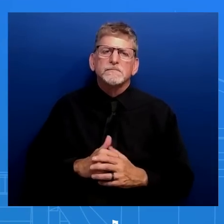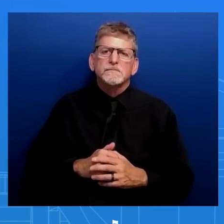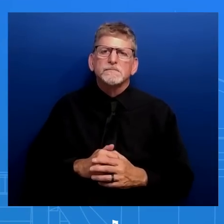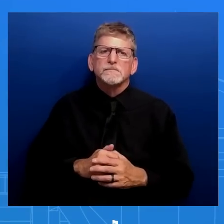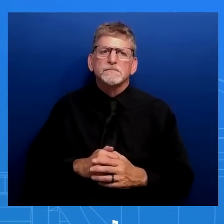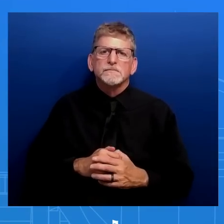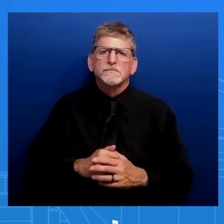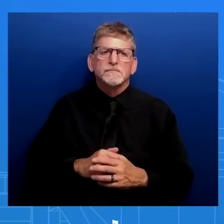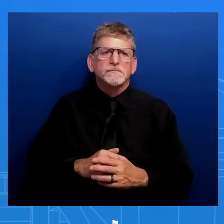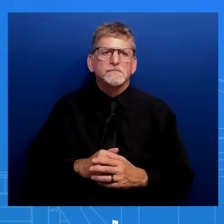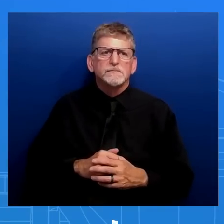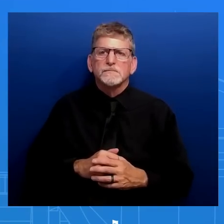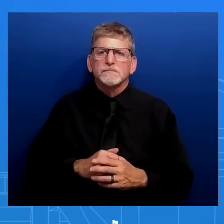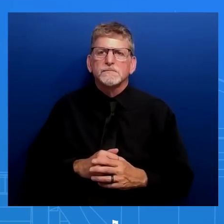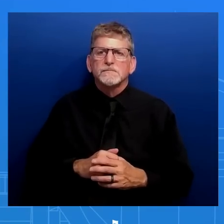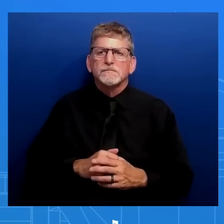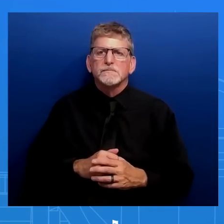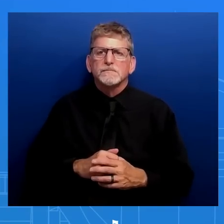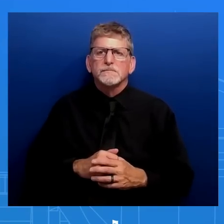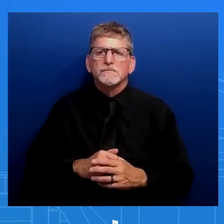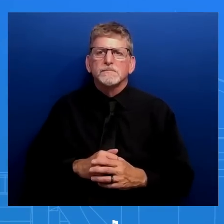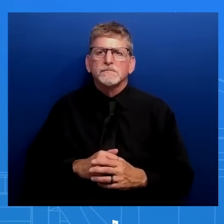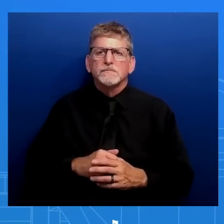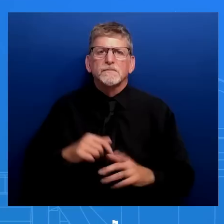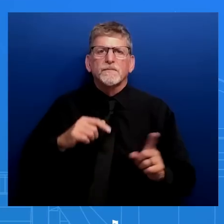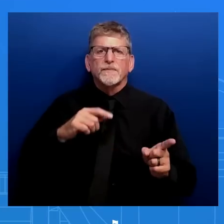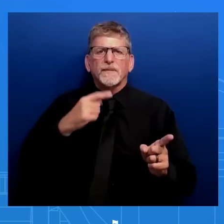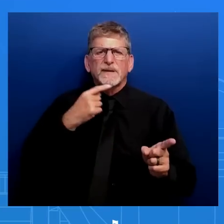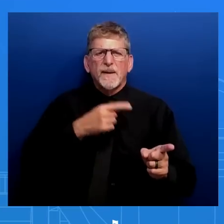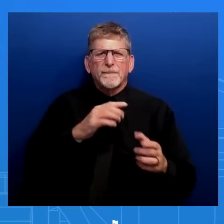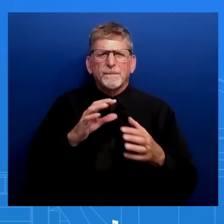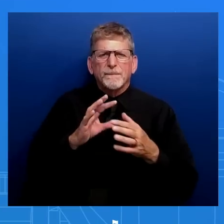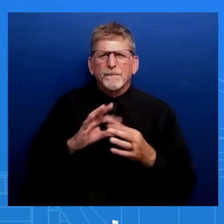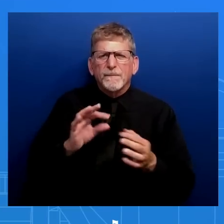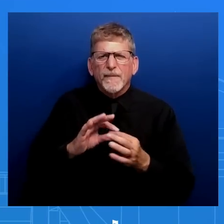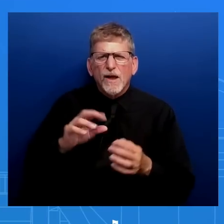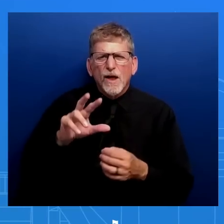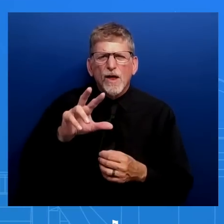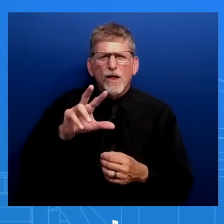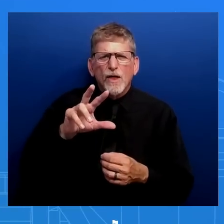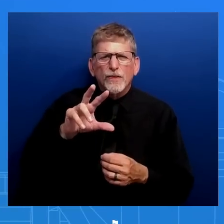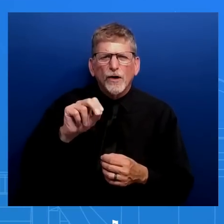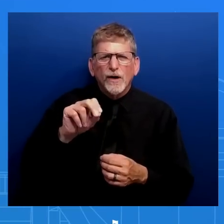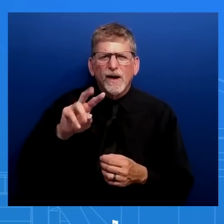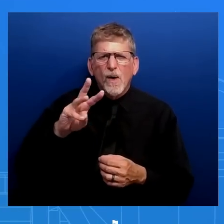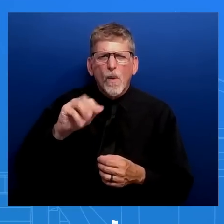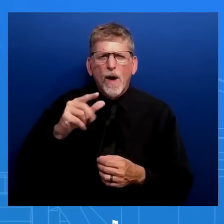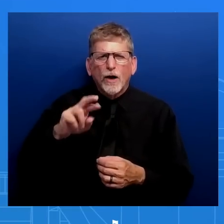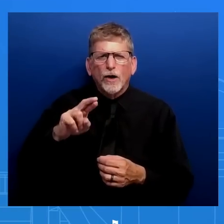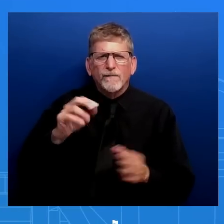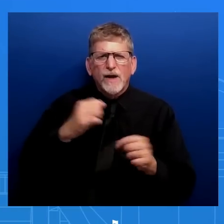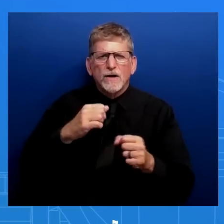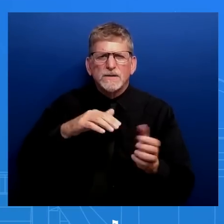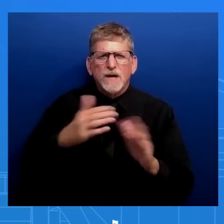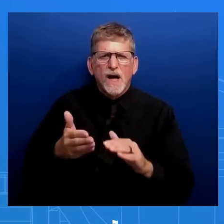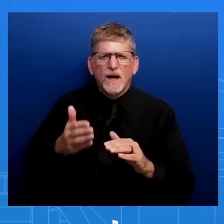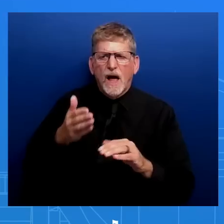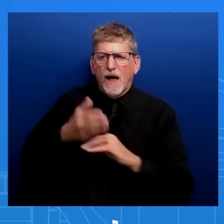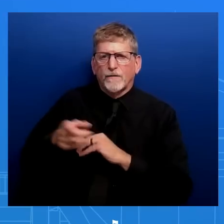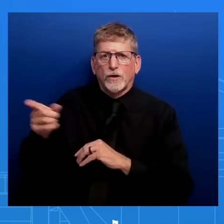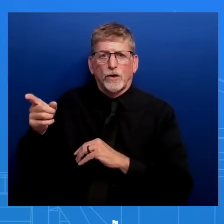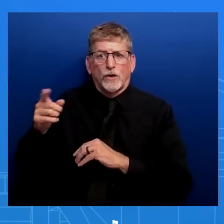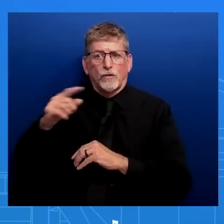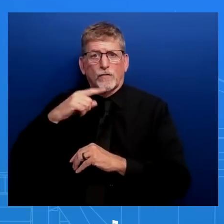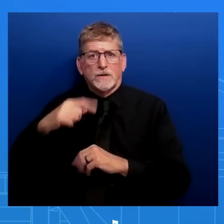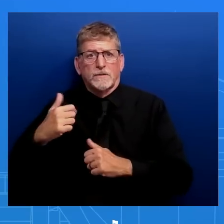attempted insurrection? He said that 30 Wagner fighters died after a Russian military attack on their position on Friday. Cannot confirm those reports.